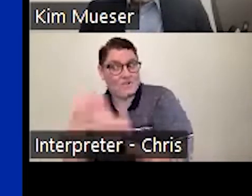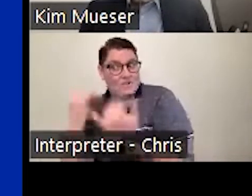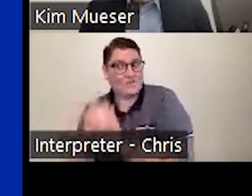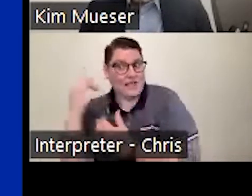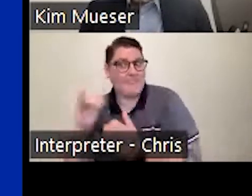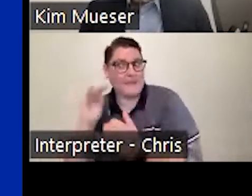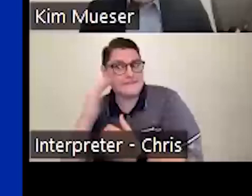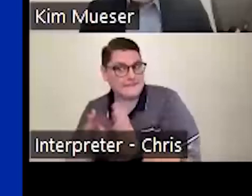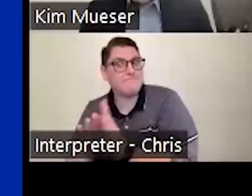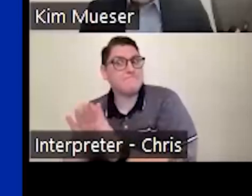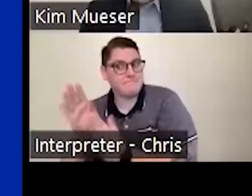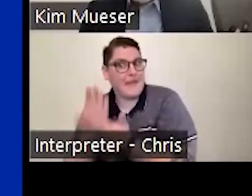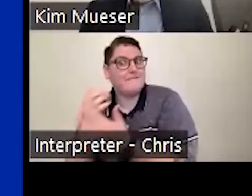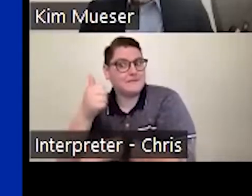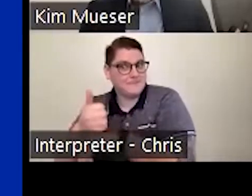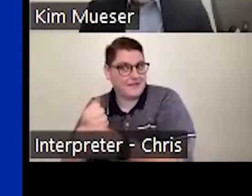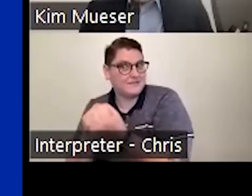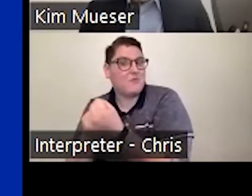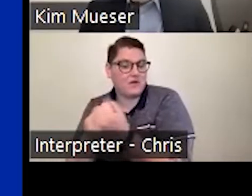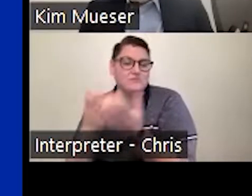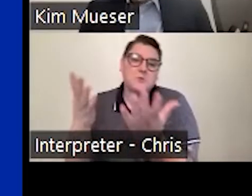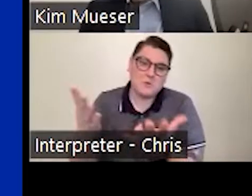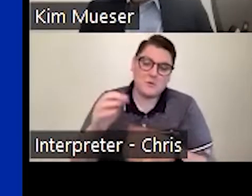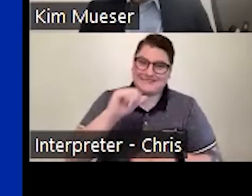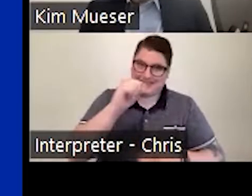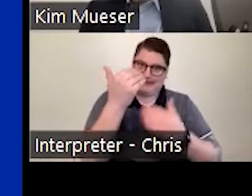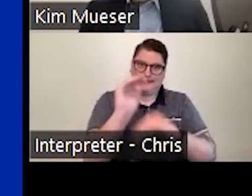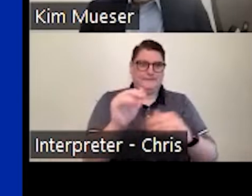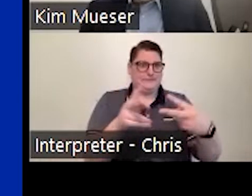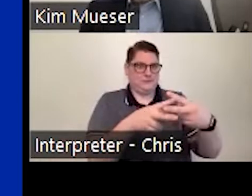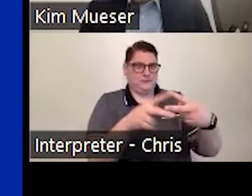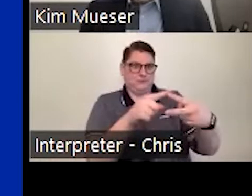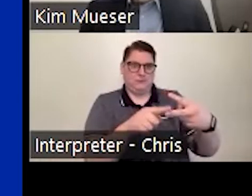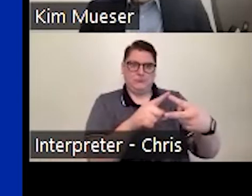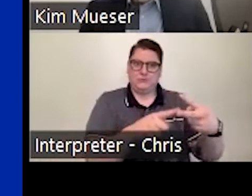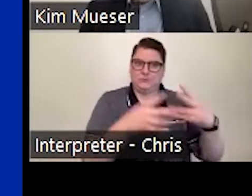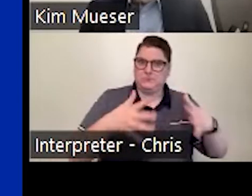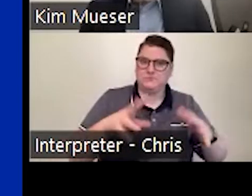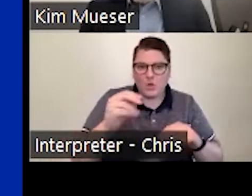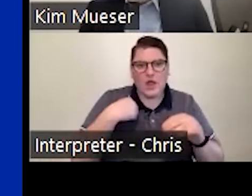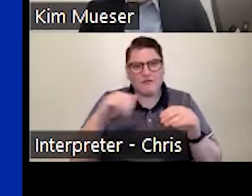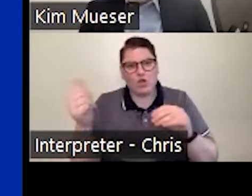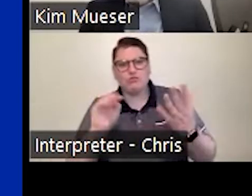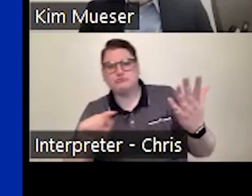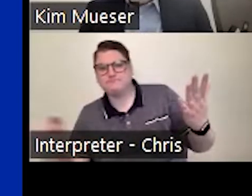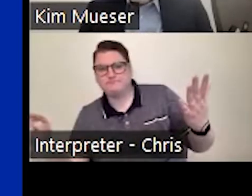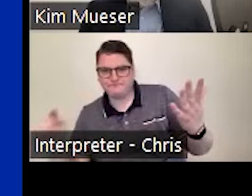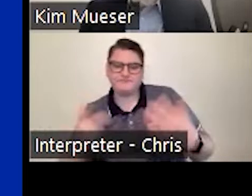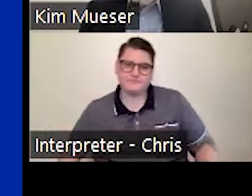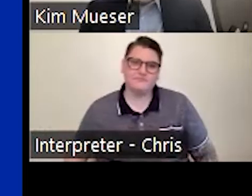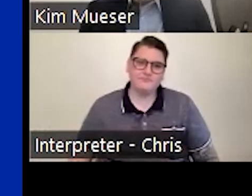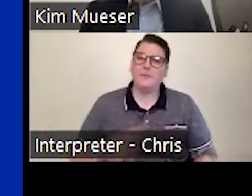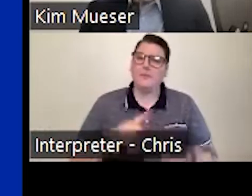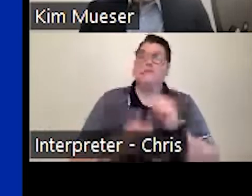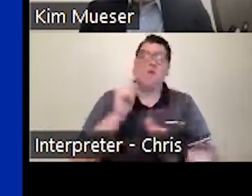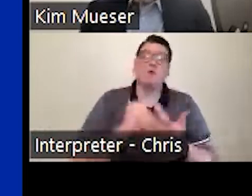evidence base supporting them. So it's not really as though one is even limited to these two interventions, but these two tend to